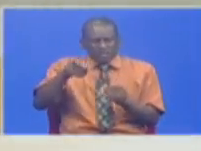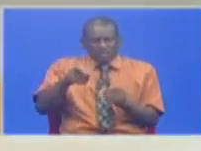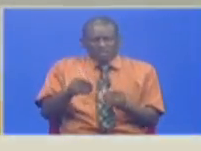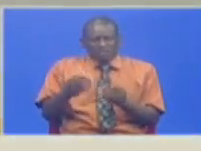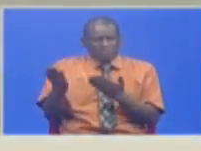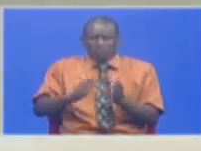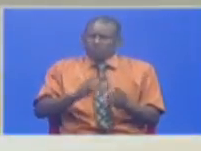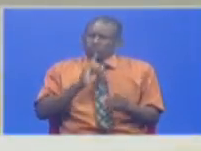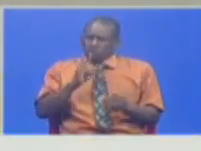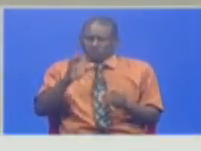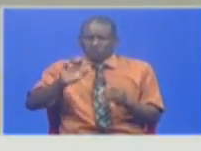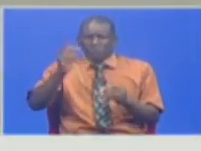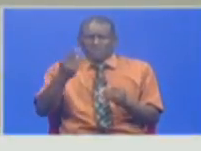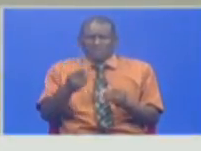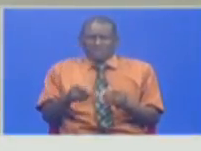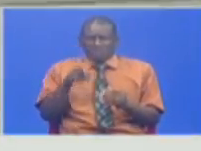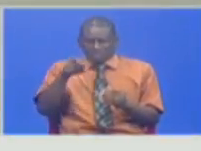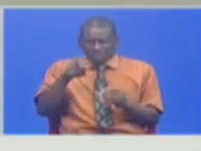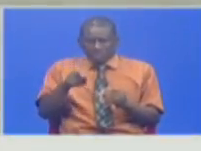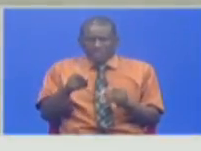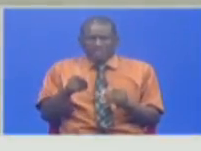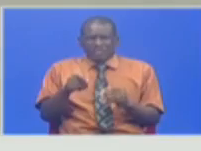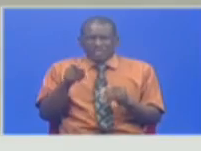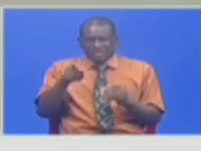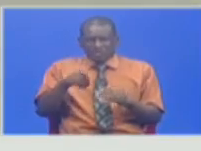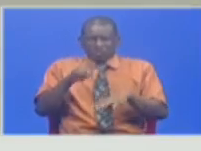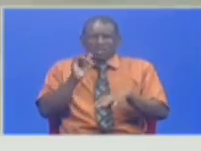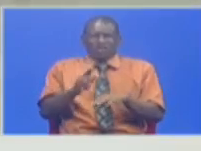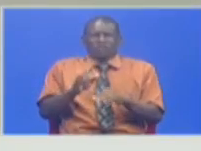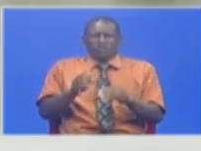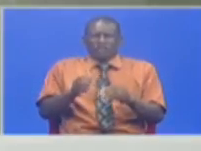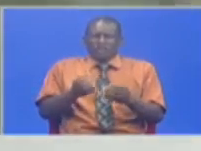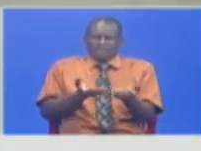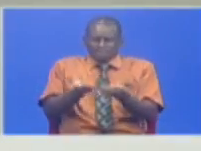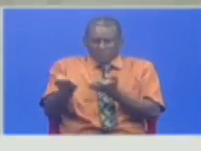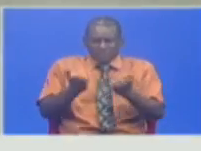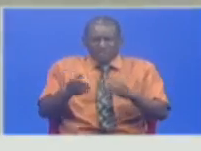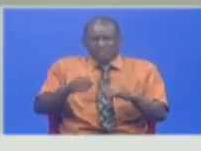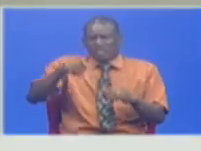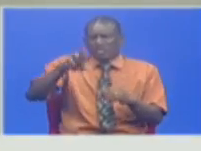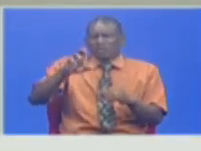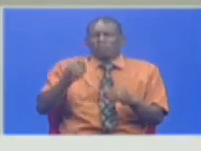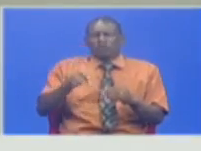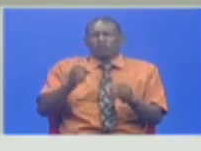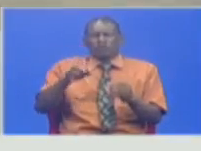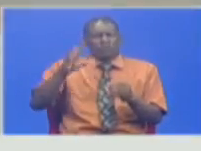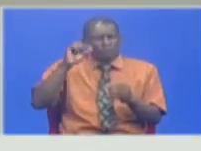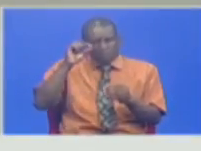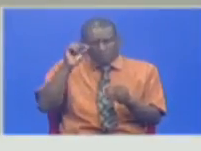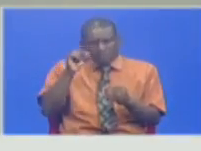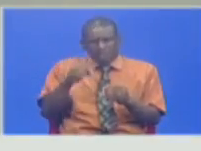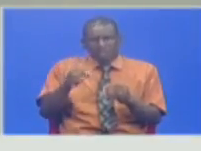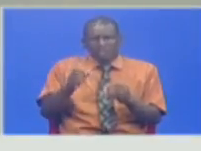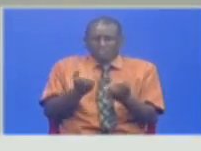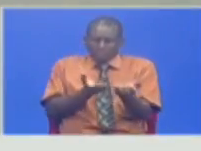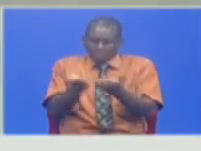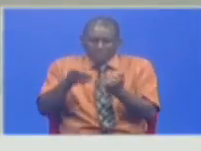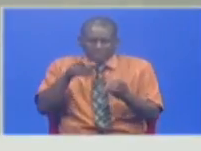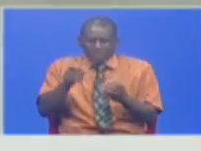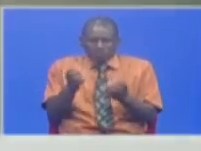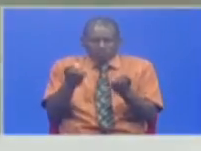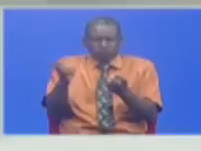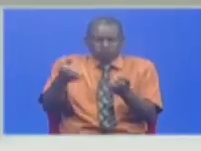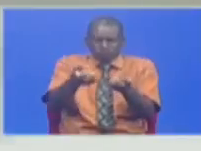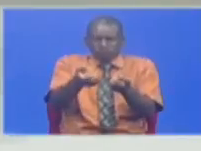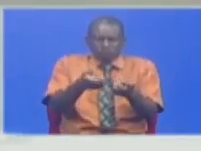Kenya, since this would significantly dent the cargo business at the port of Mombasa. The cargo business is the holy grail of